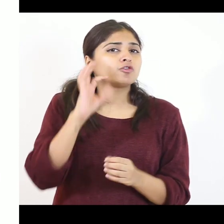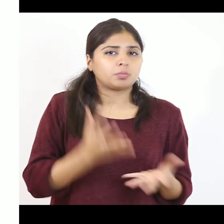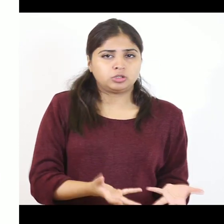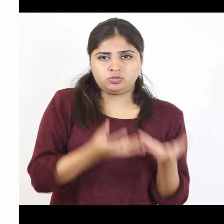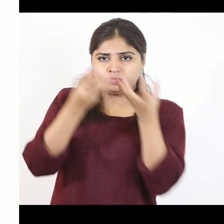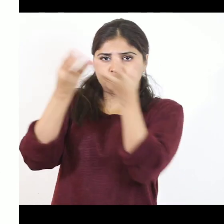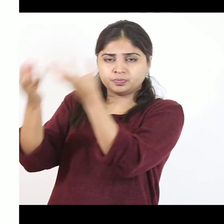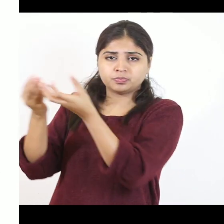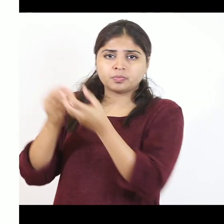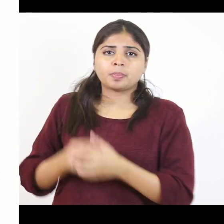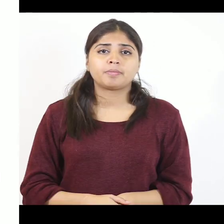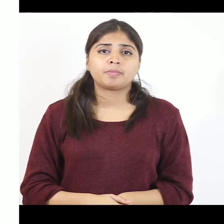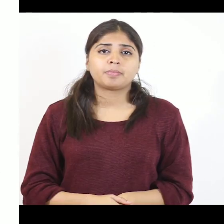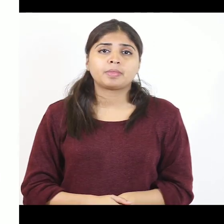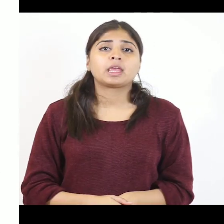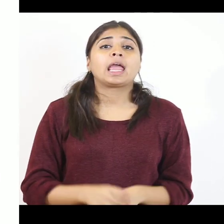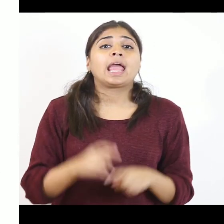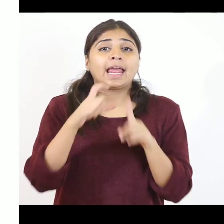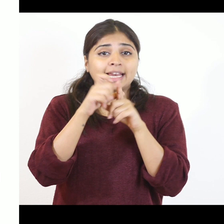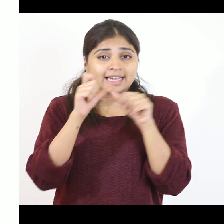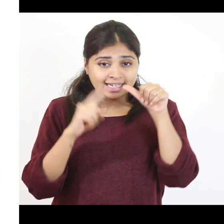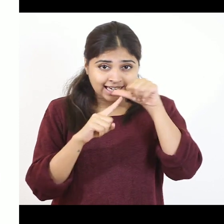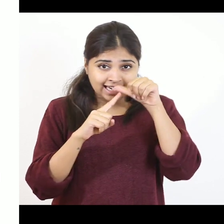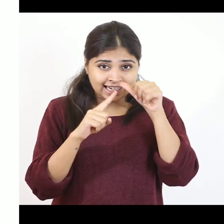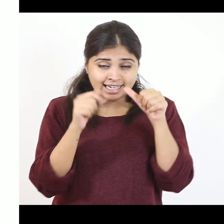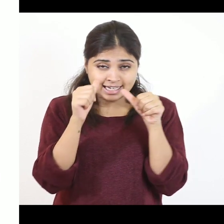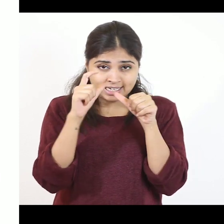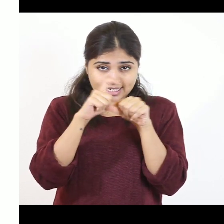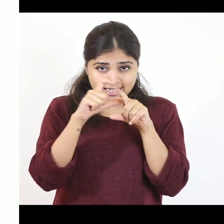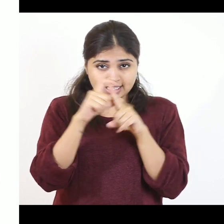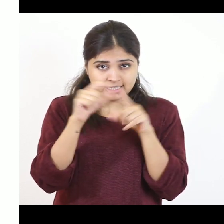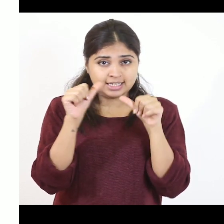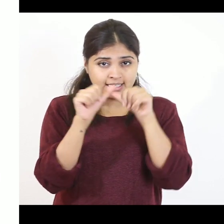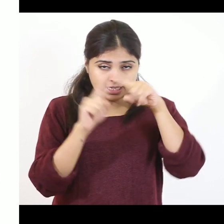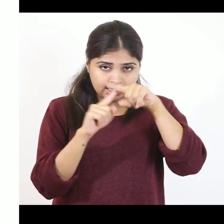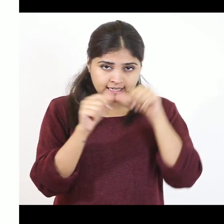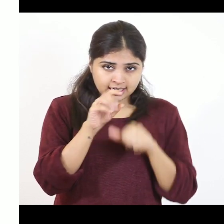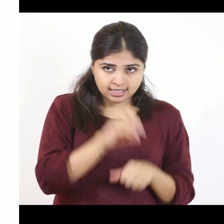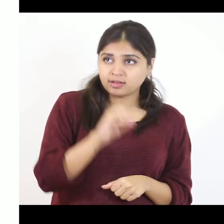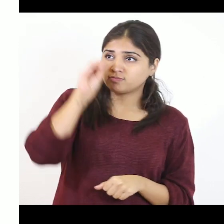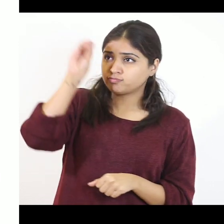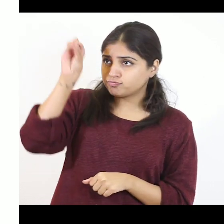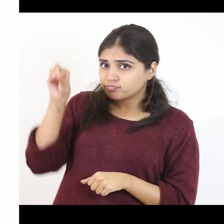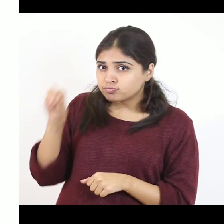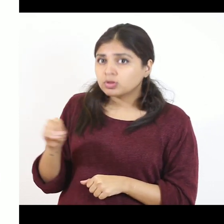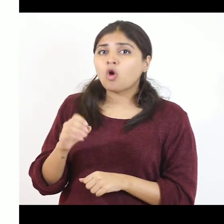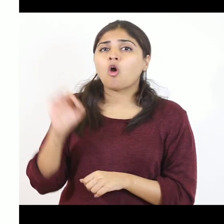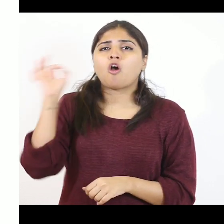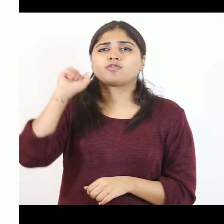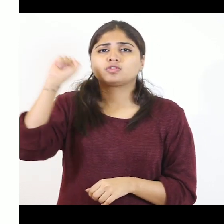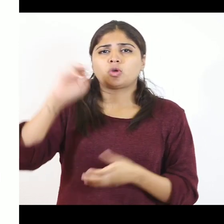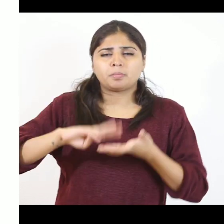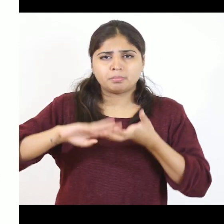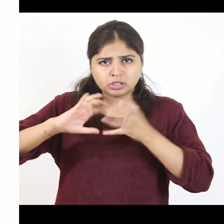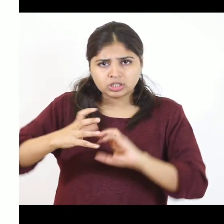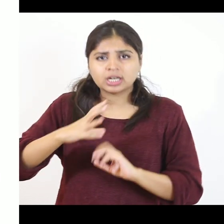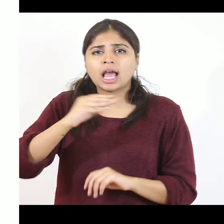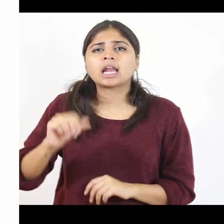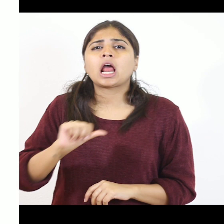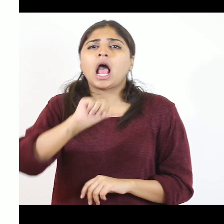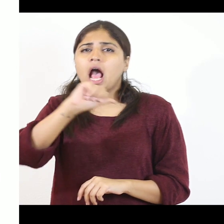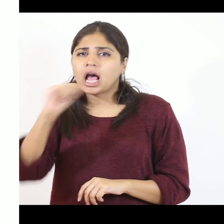entering data into a computer, operating a variety of office machines, and performing other clerical